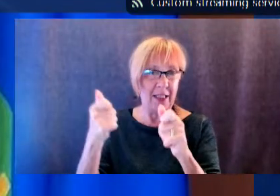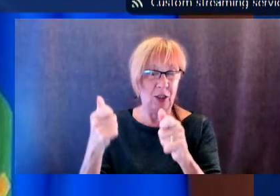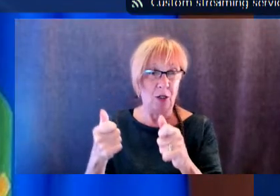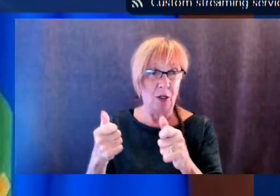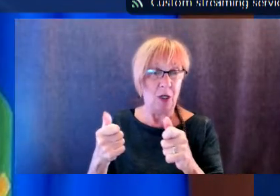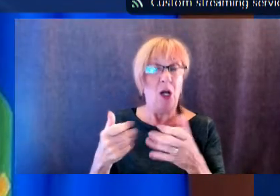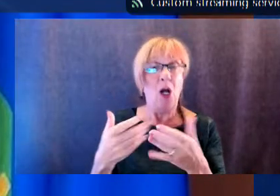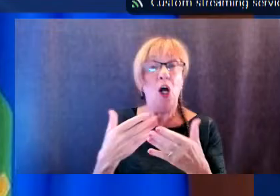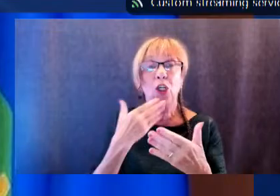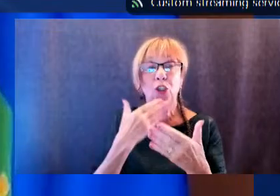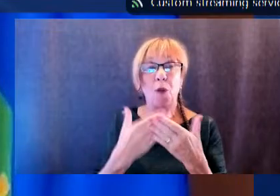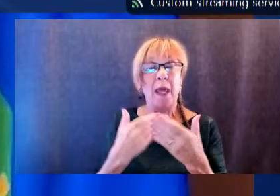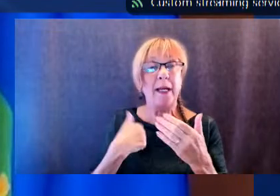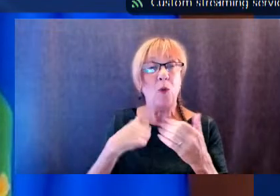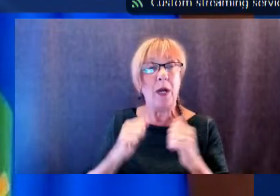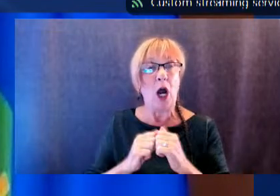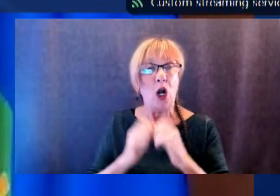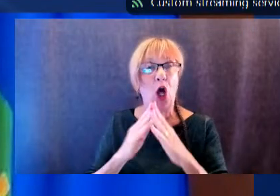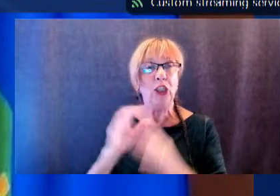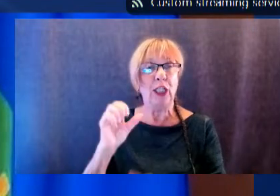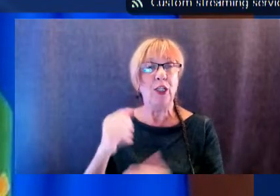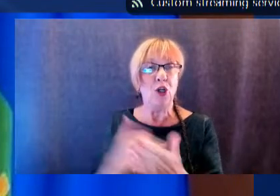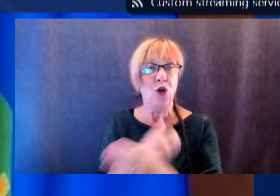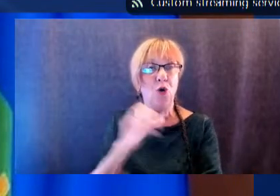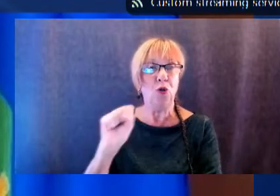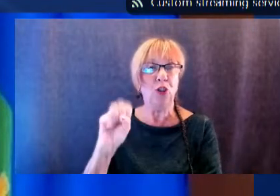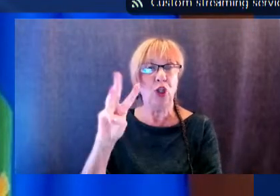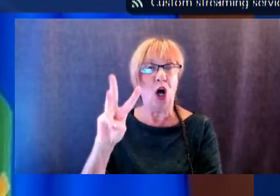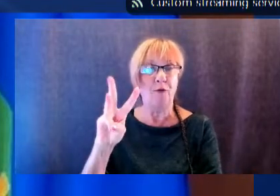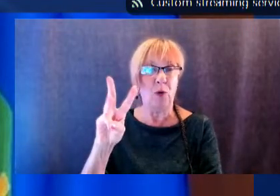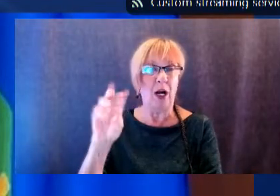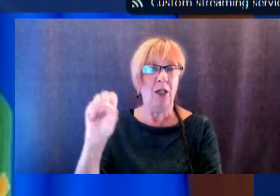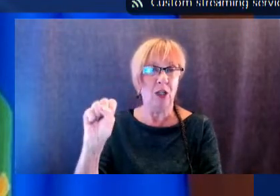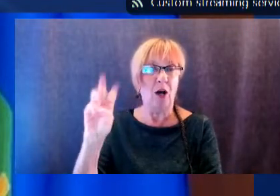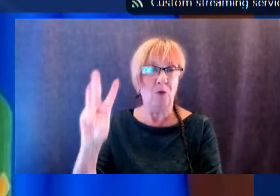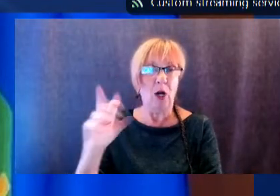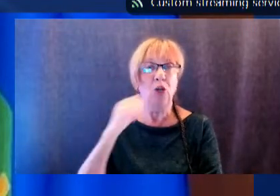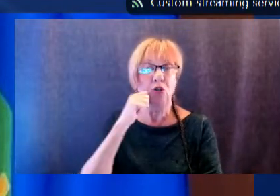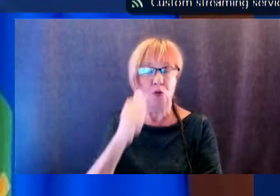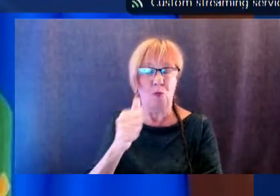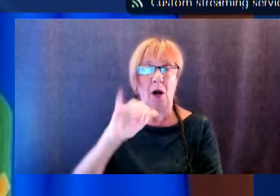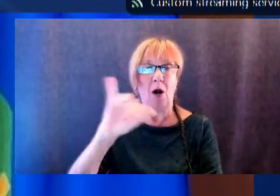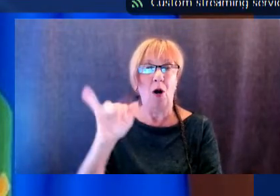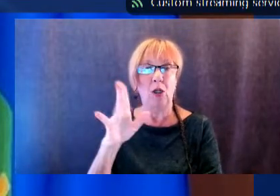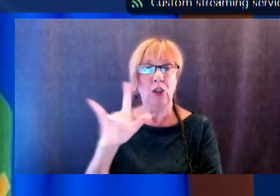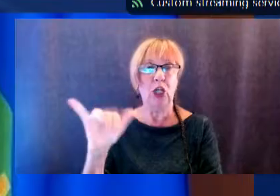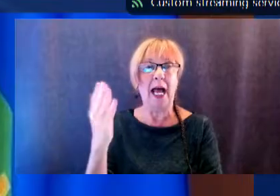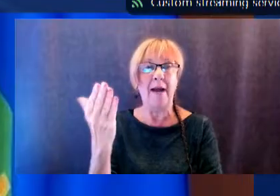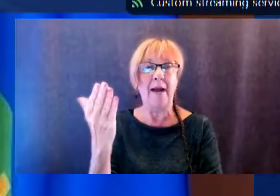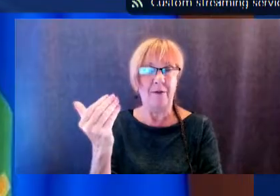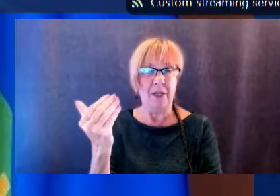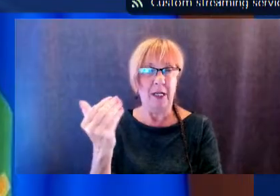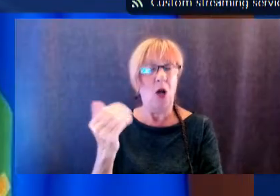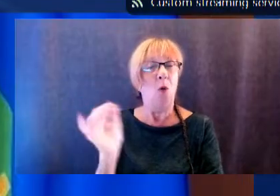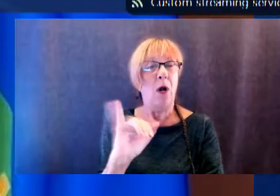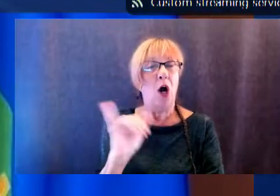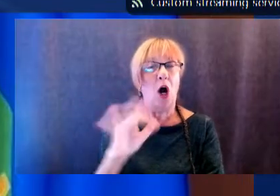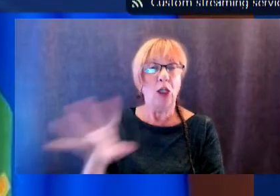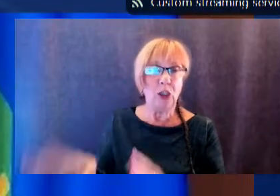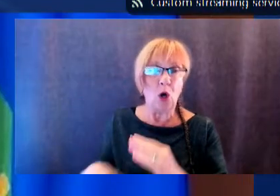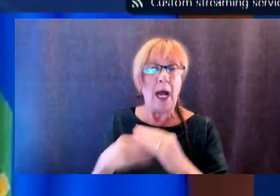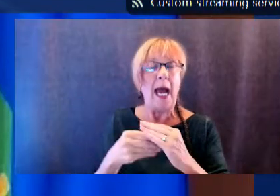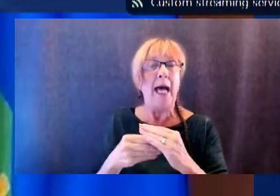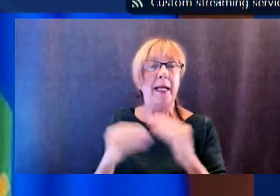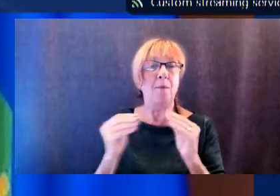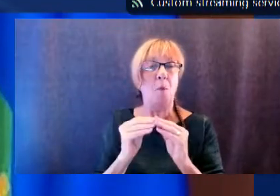resources, we're launching this software tomorrow, July 15th, and are adding more staff to keep pace with the volume of